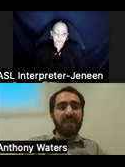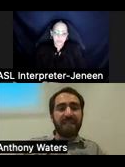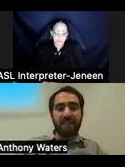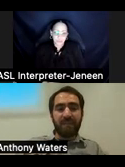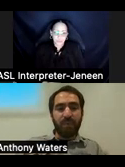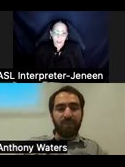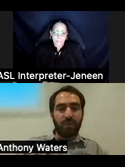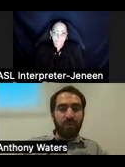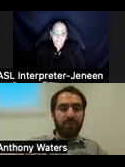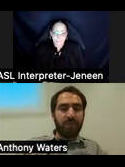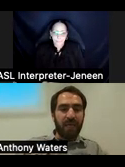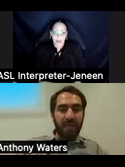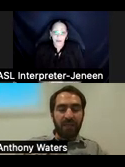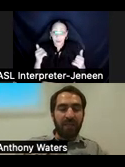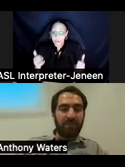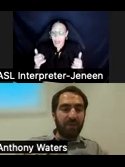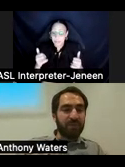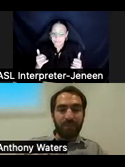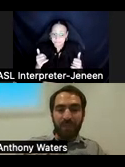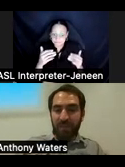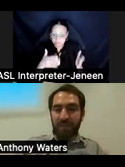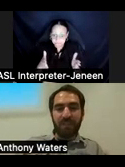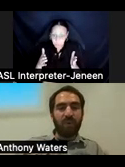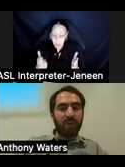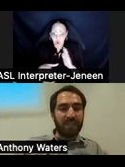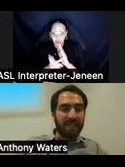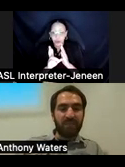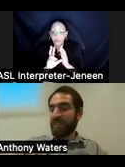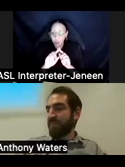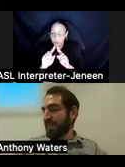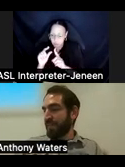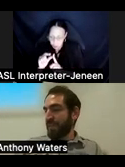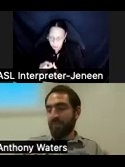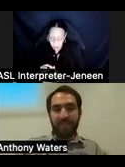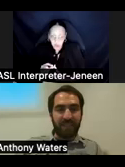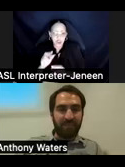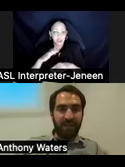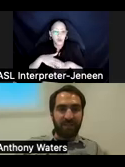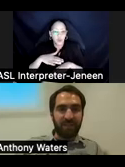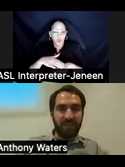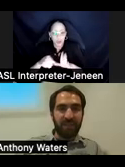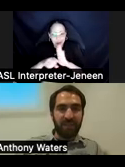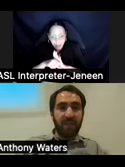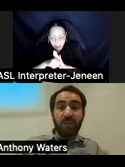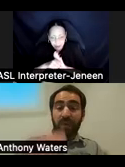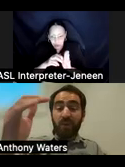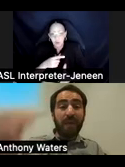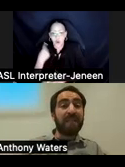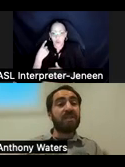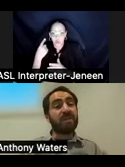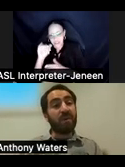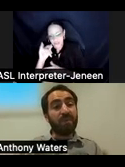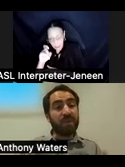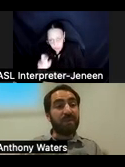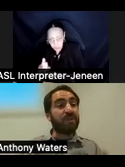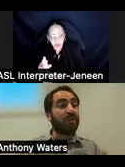So let's get into some review of terminology, warning signs, risk factors, and protective factors. So we're going to quickly